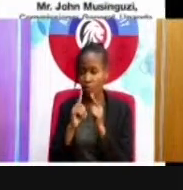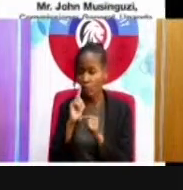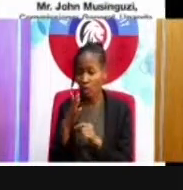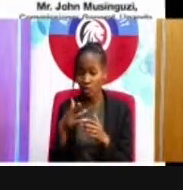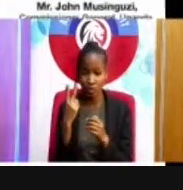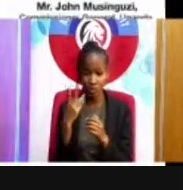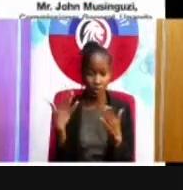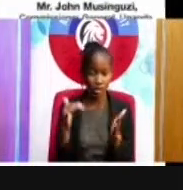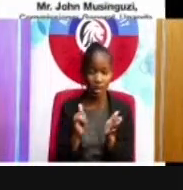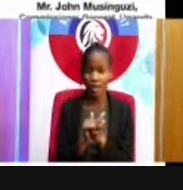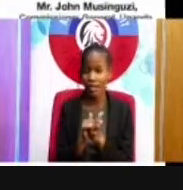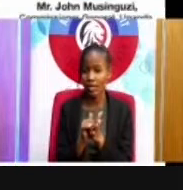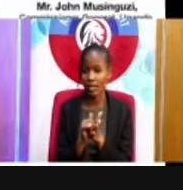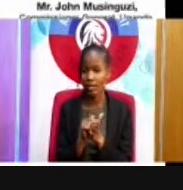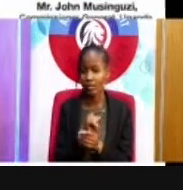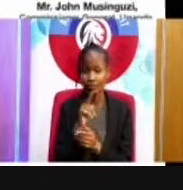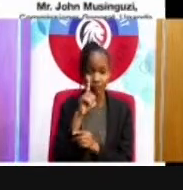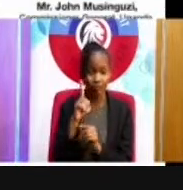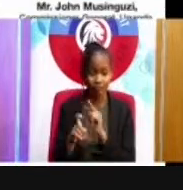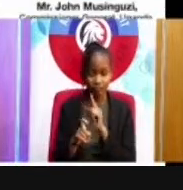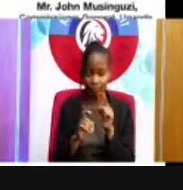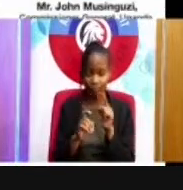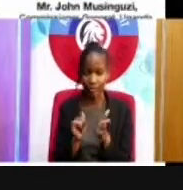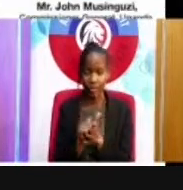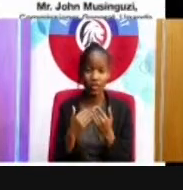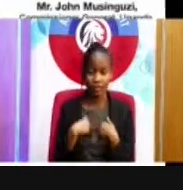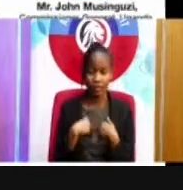or questions that you raised earlier.